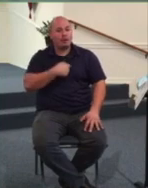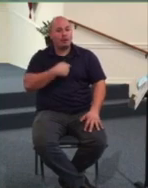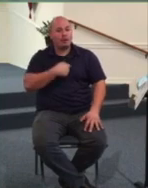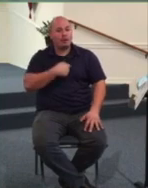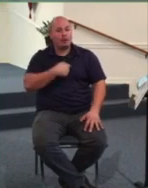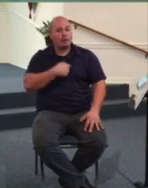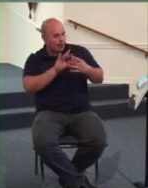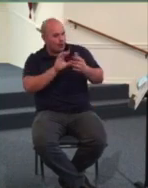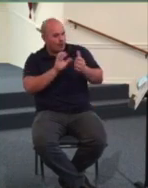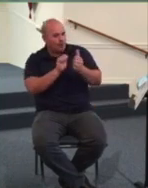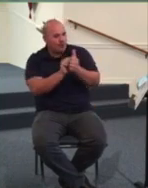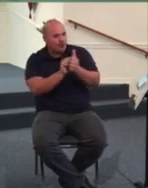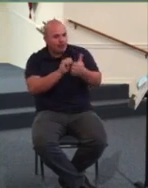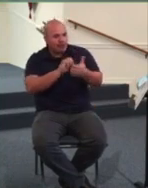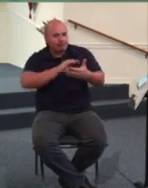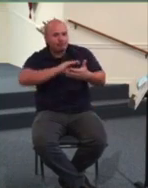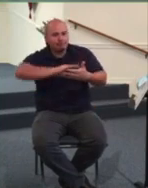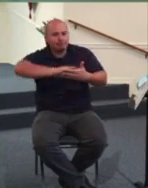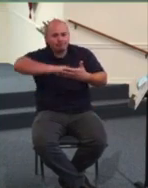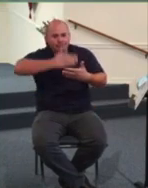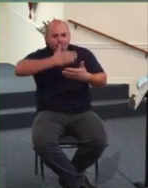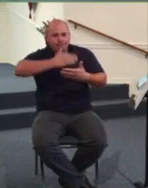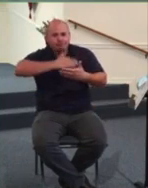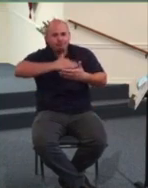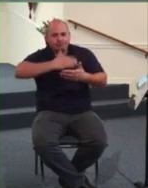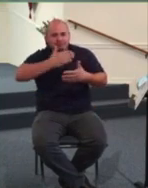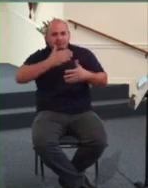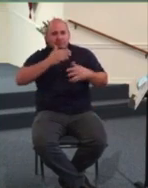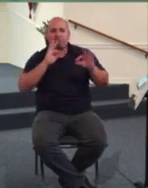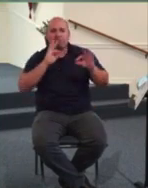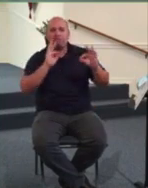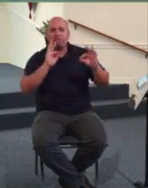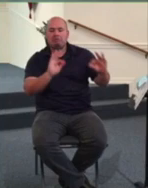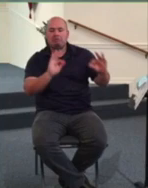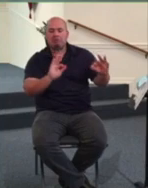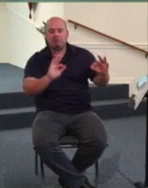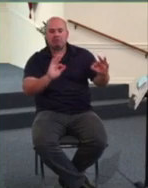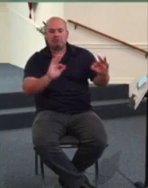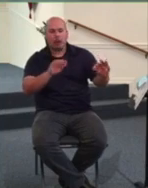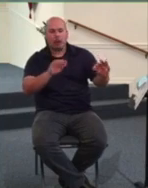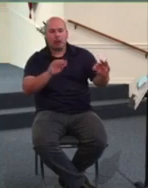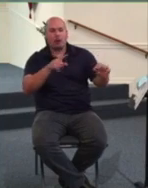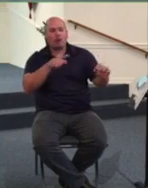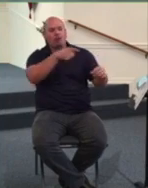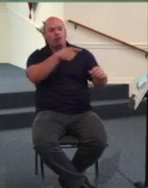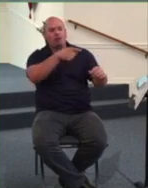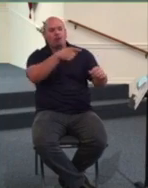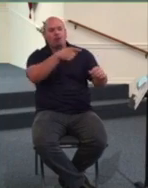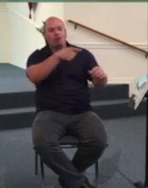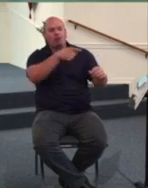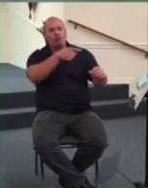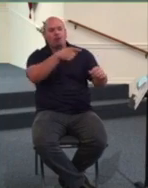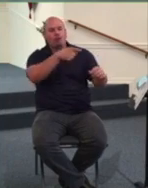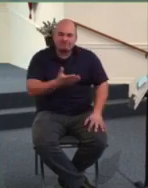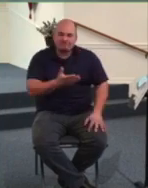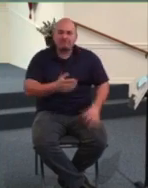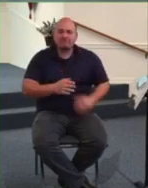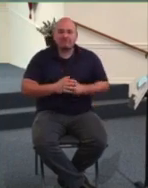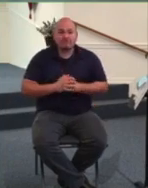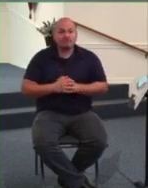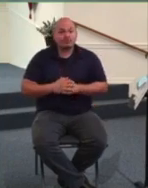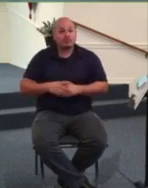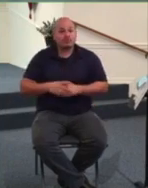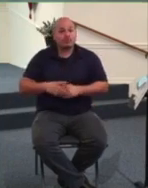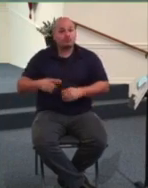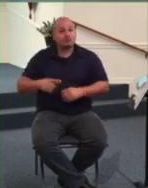are with us in spirit, and we appreciate it, and we miss you very much. I've been glad to hear that some of you